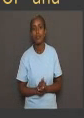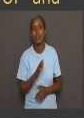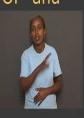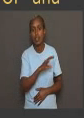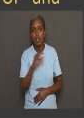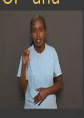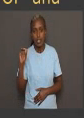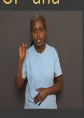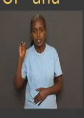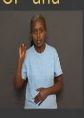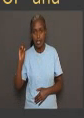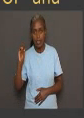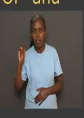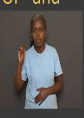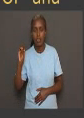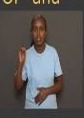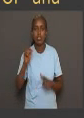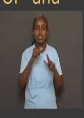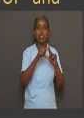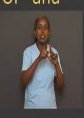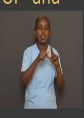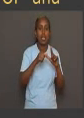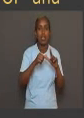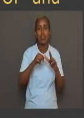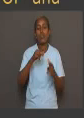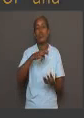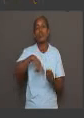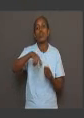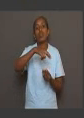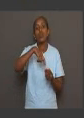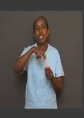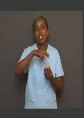and theta is the angle of rotation.